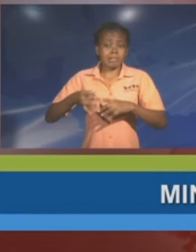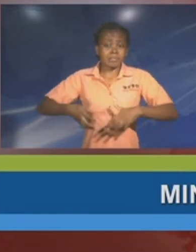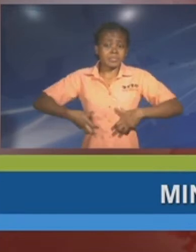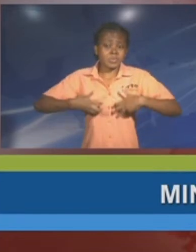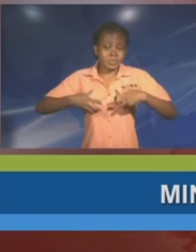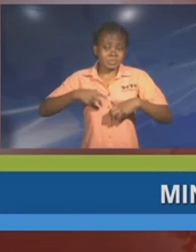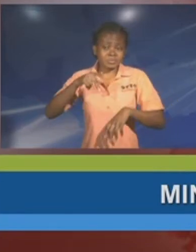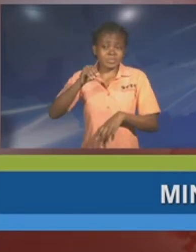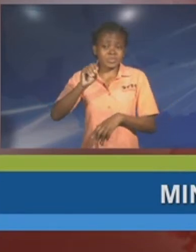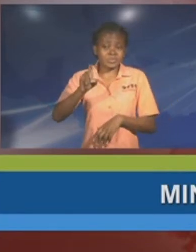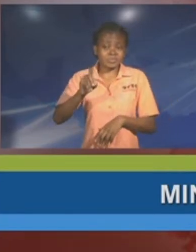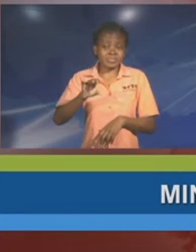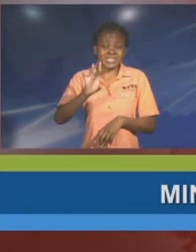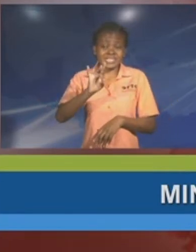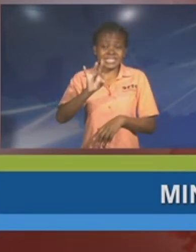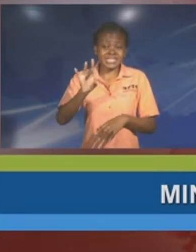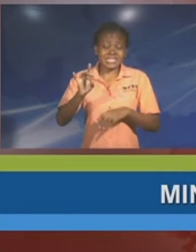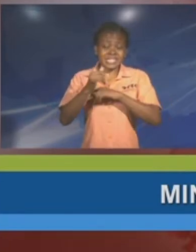88 countries across the globe.